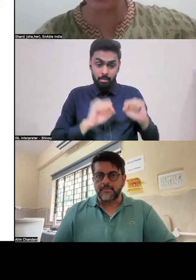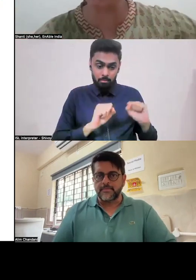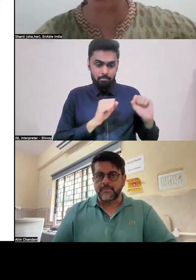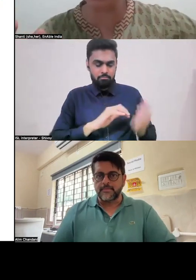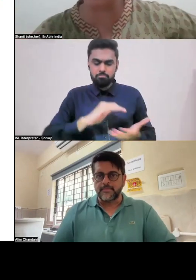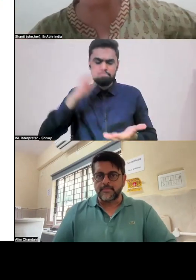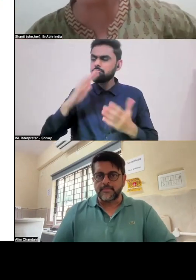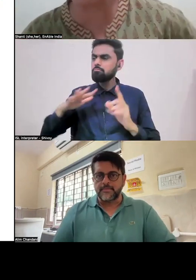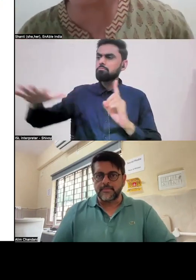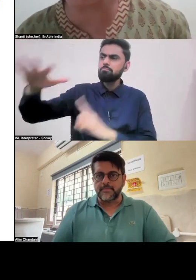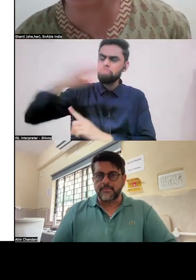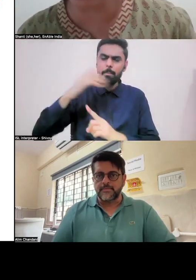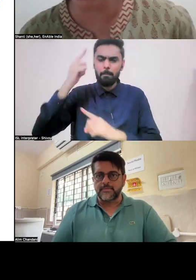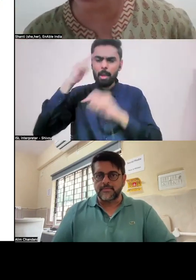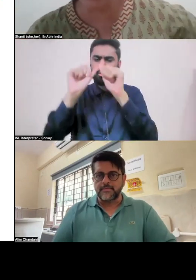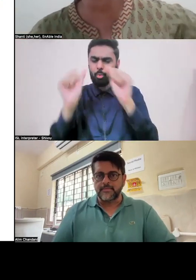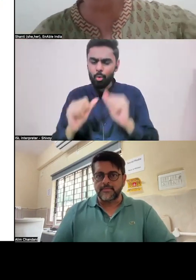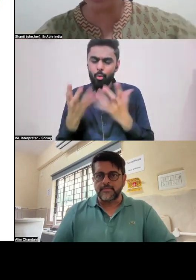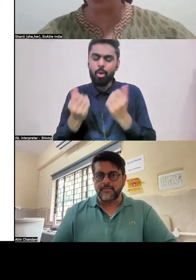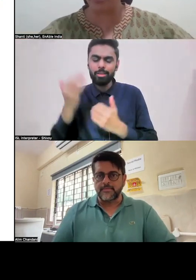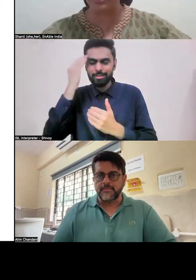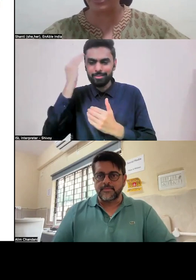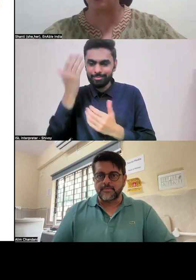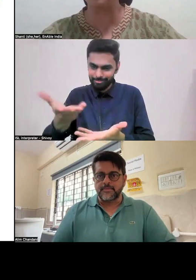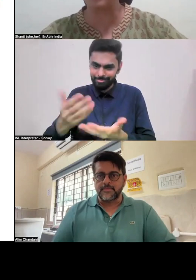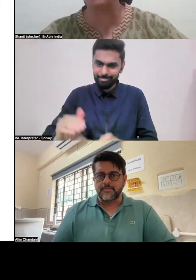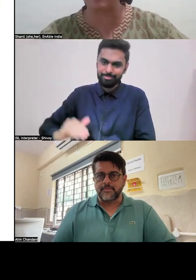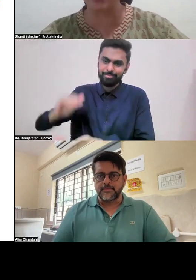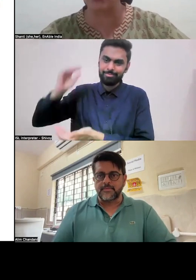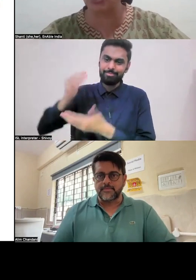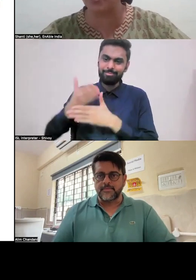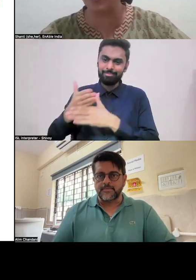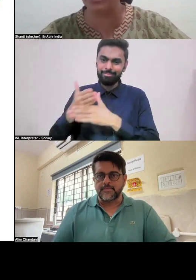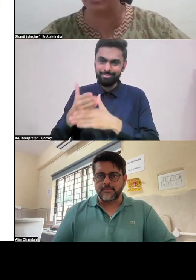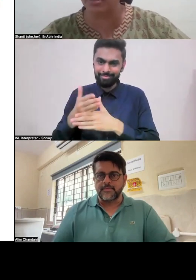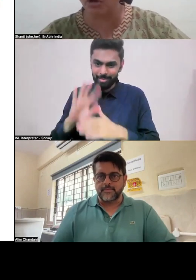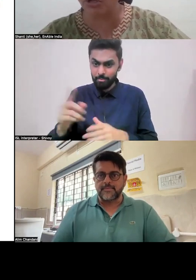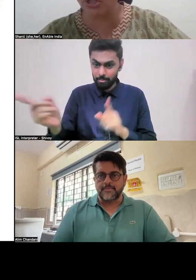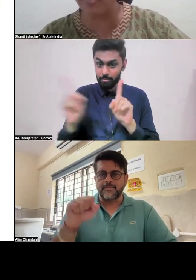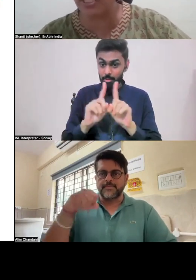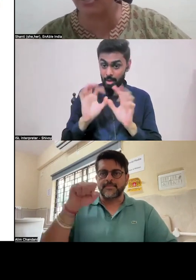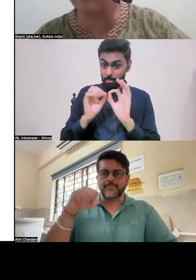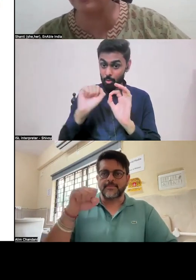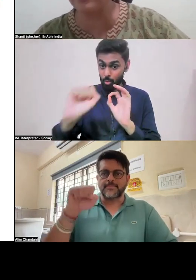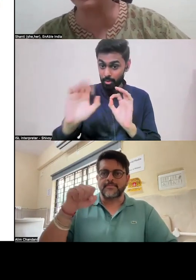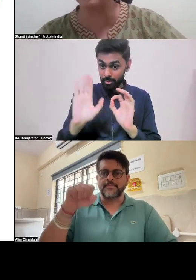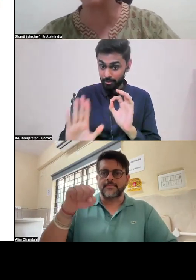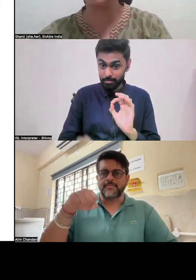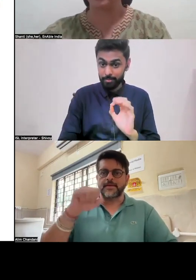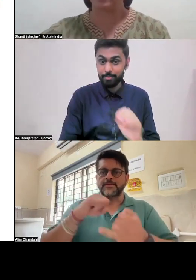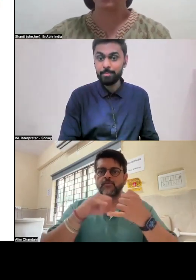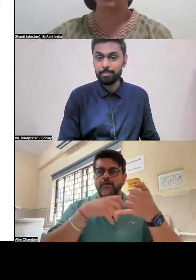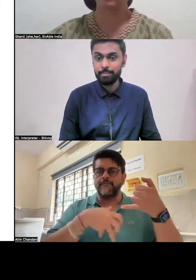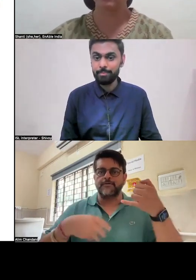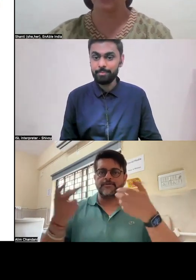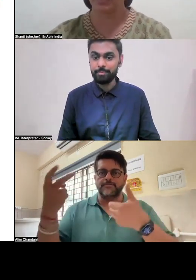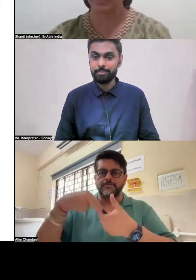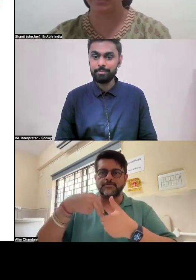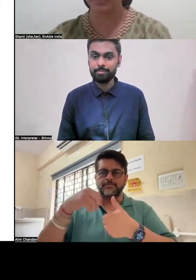to understand mental models and things of that nature. Aleem, if you can go ahead. I hope you have somebody who's going to speak on your behalf. Yeah.